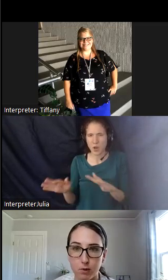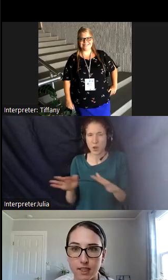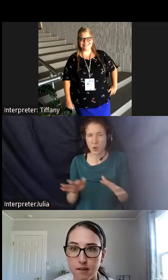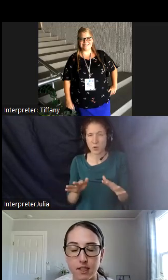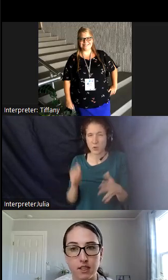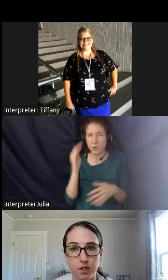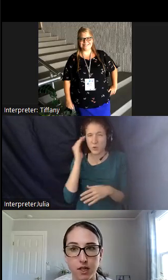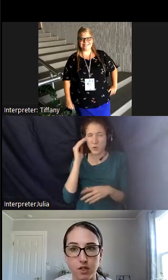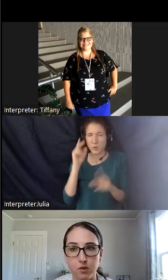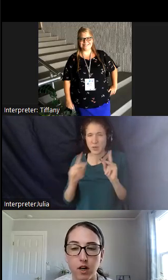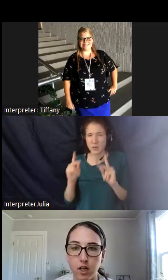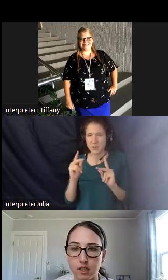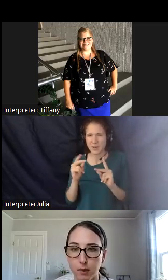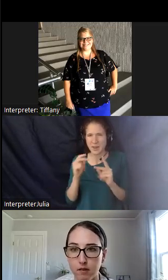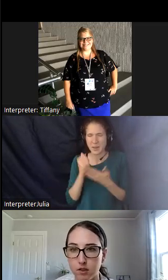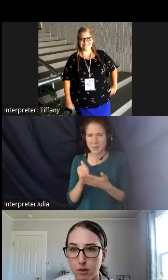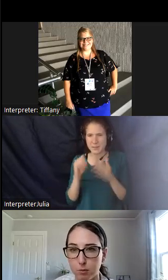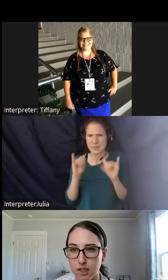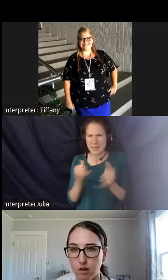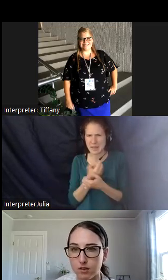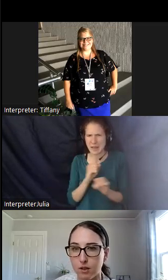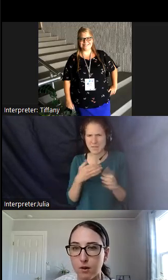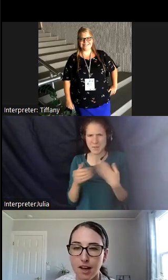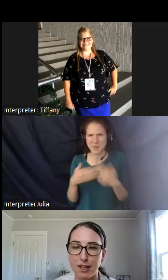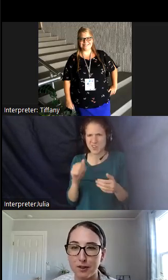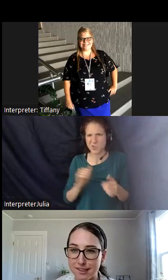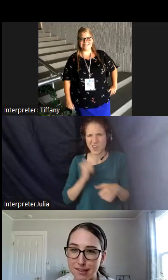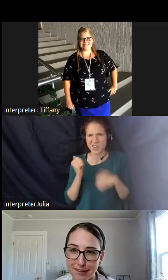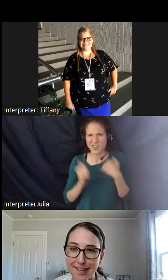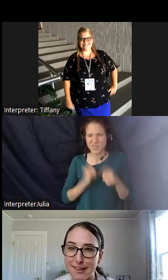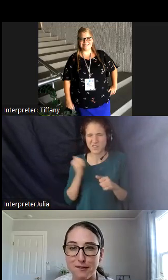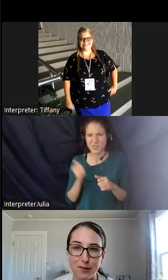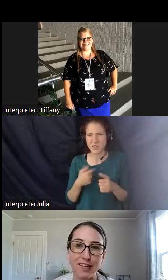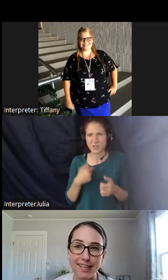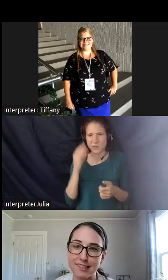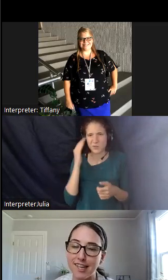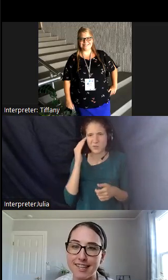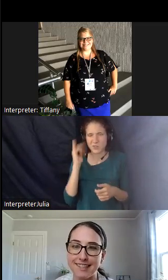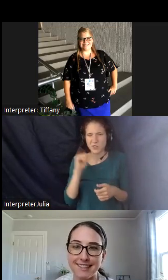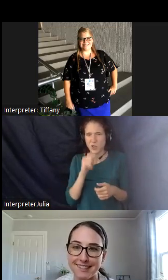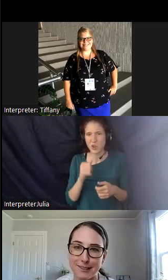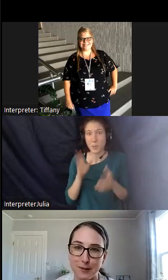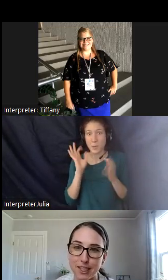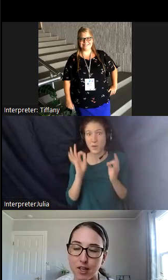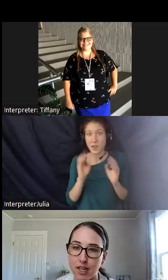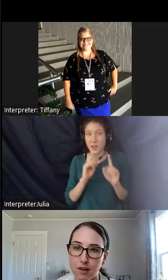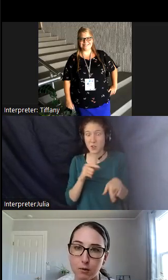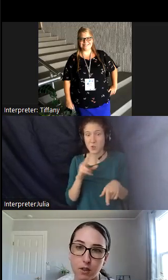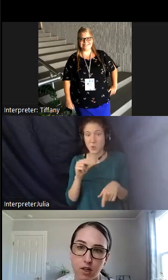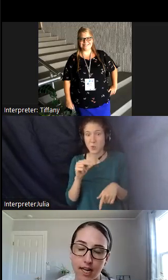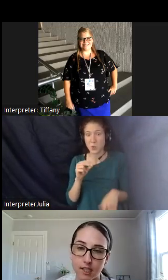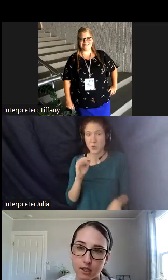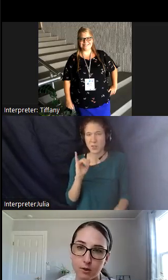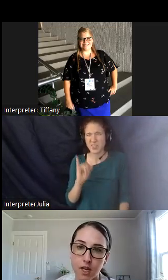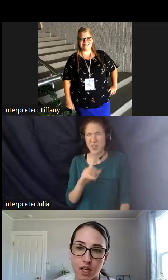keep people safe in situations where aggressive behaviors do present also. I know that's not like the full answer. I think that this is a really tricky one